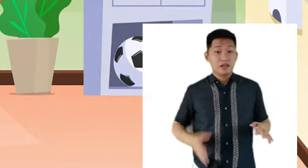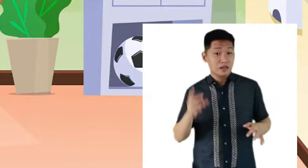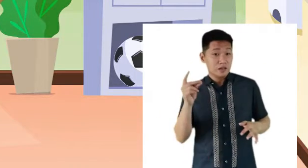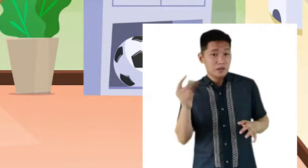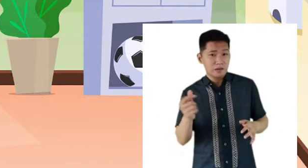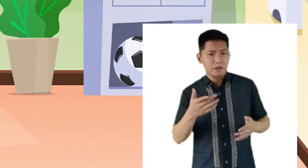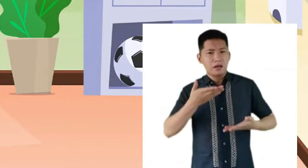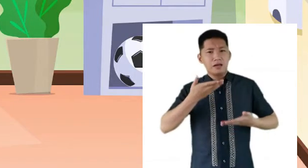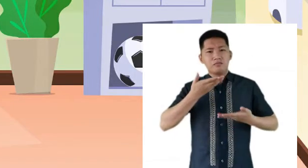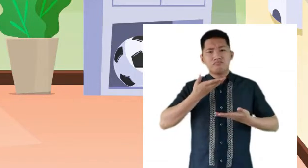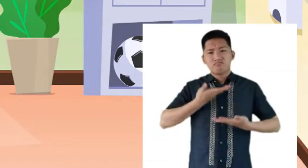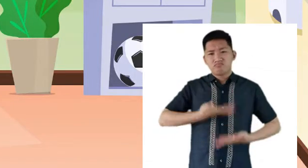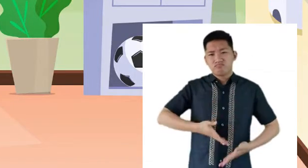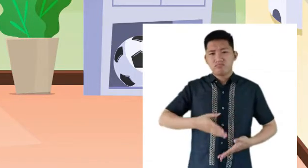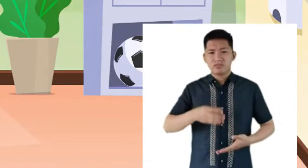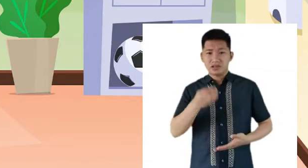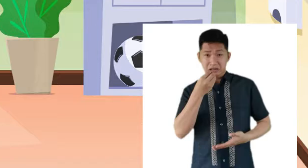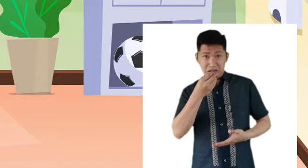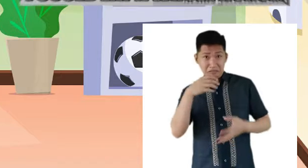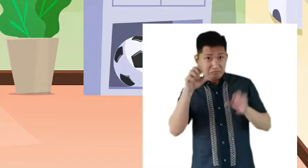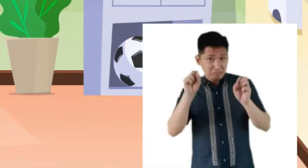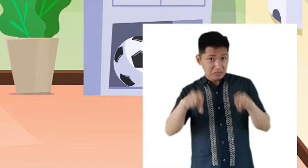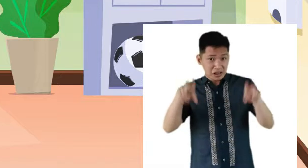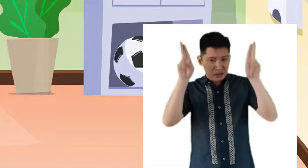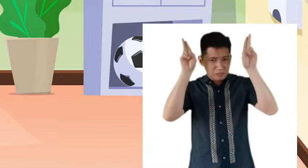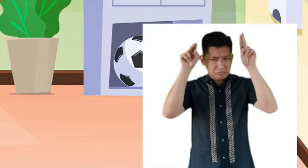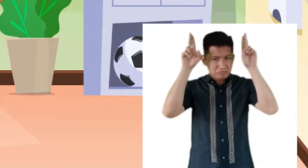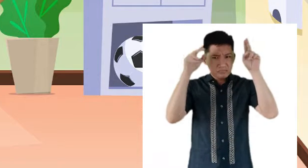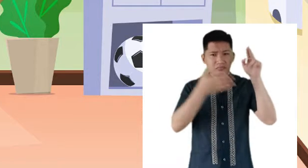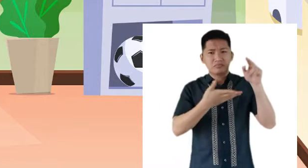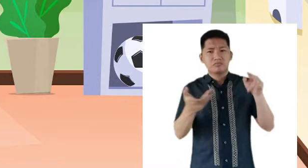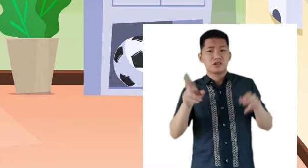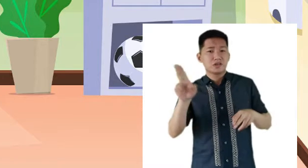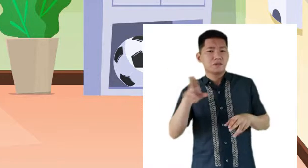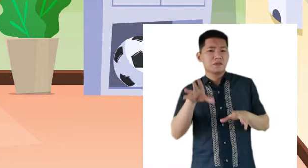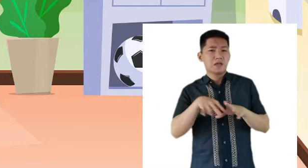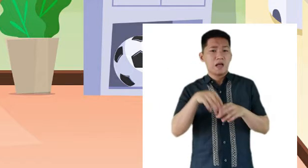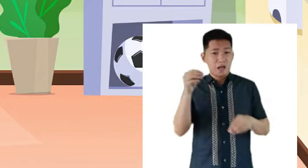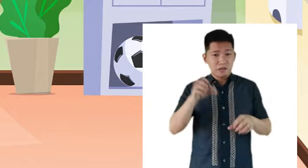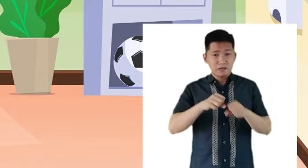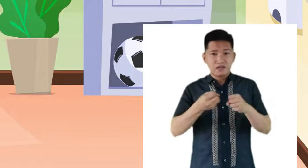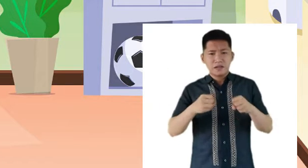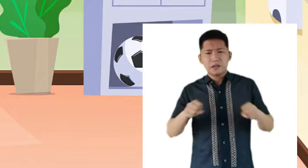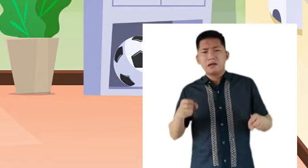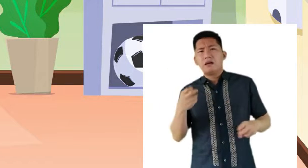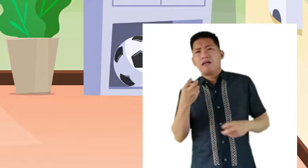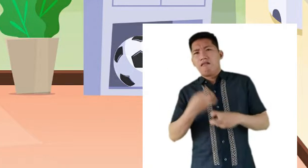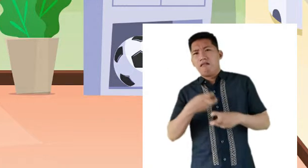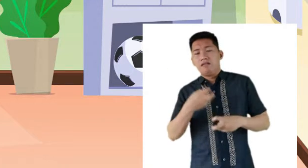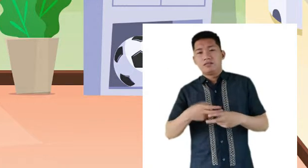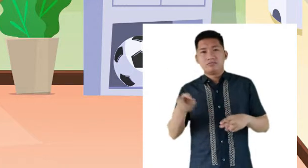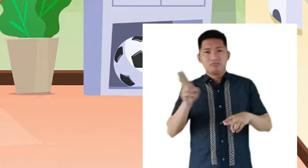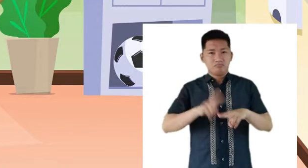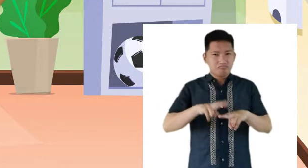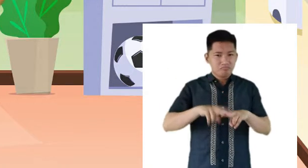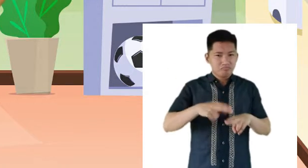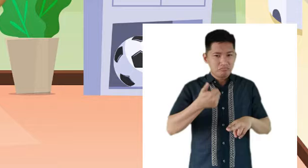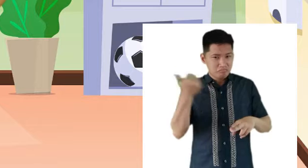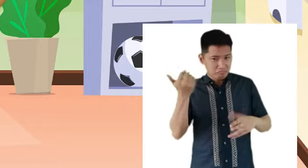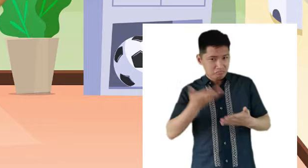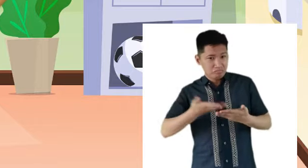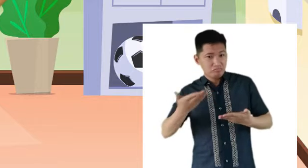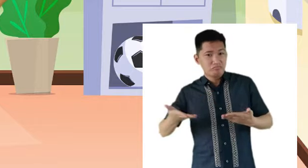so hungry he could eat a horse. These are worn-out expressions that hardly add anything to your